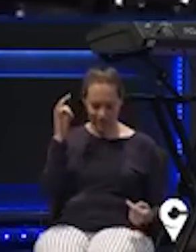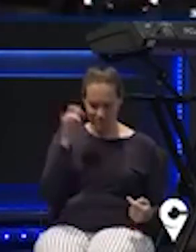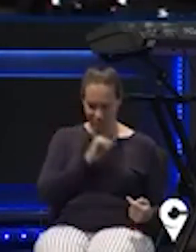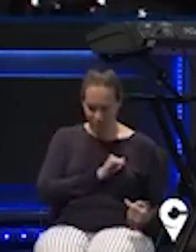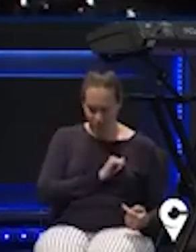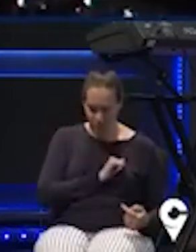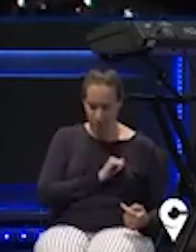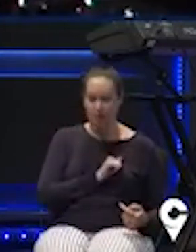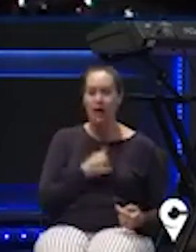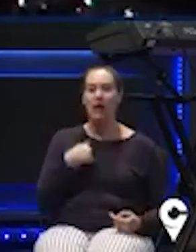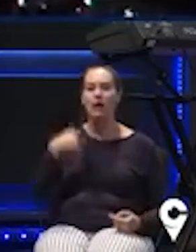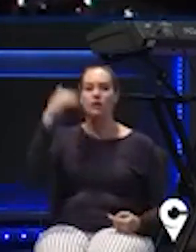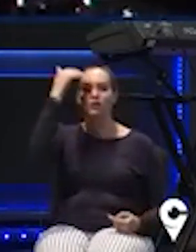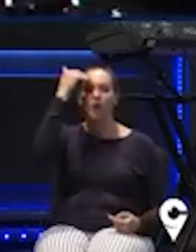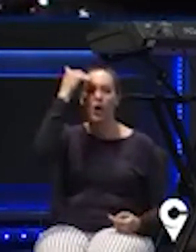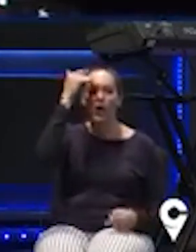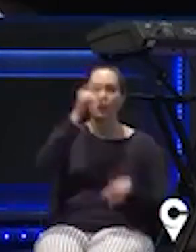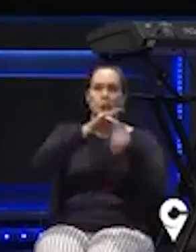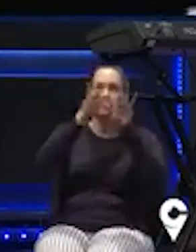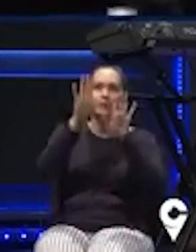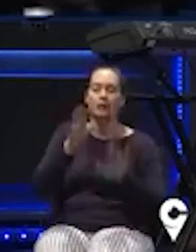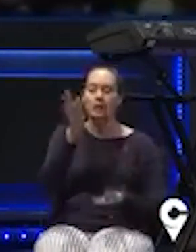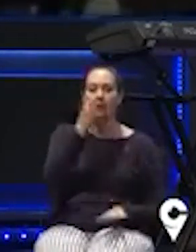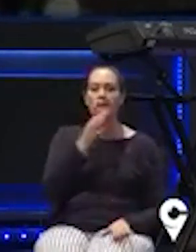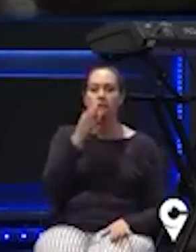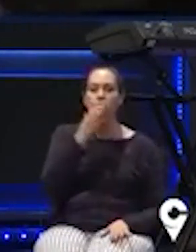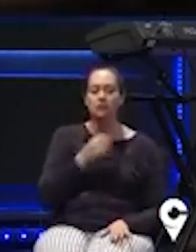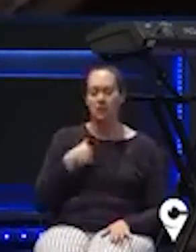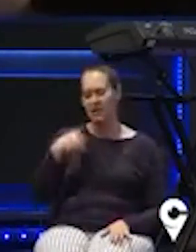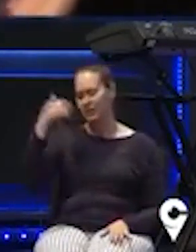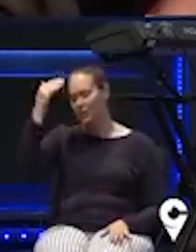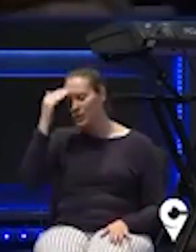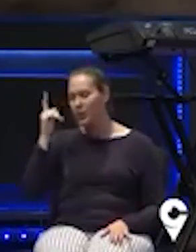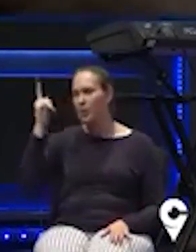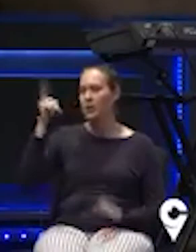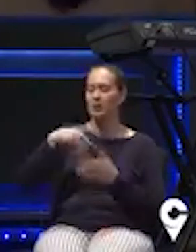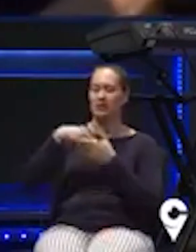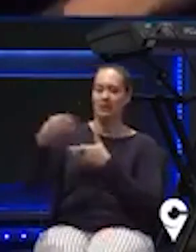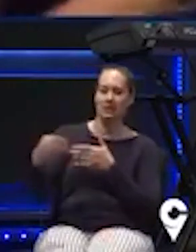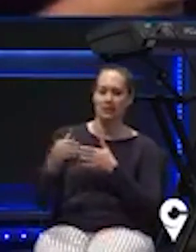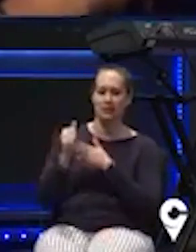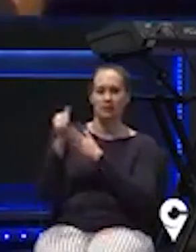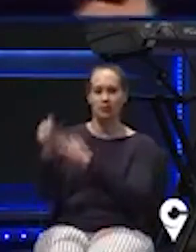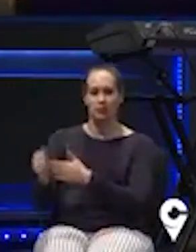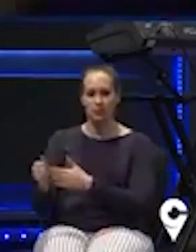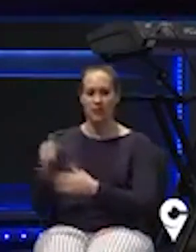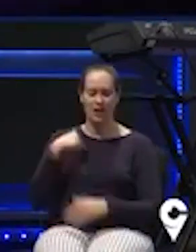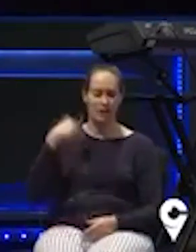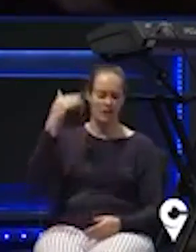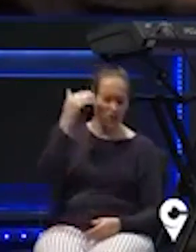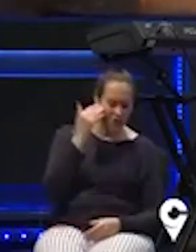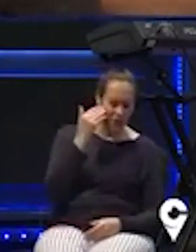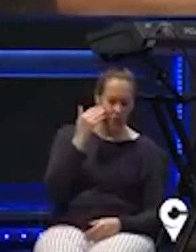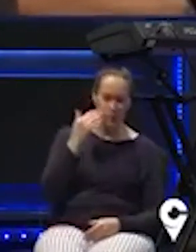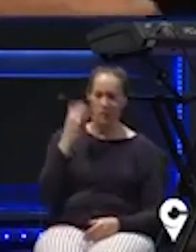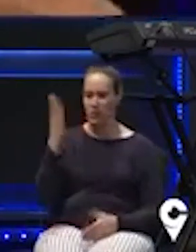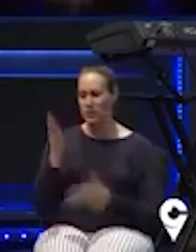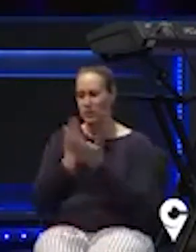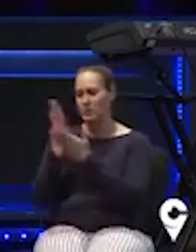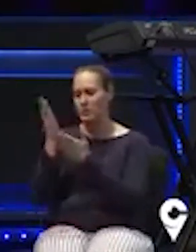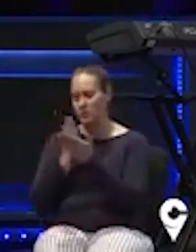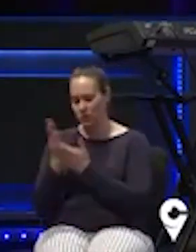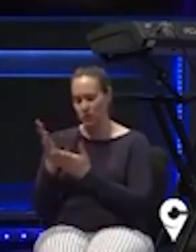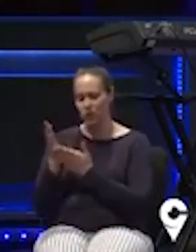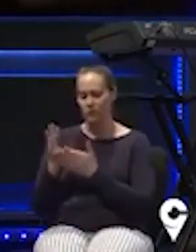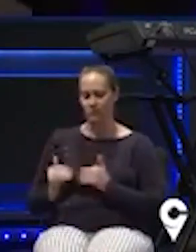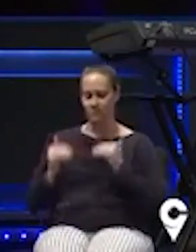know that Sunday's coming. I know he's going to deliver me out of this. I know this is going to turn for my deliverance. I know this is going to serve to advance the